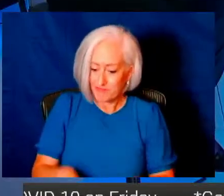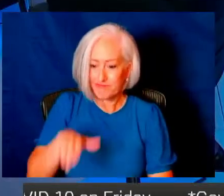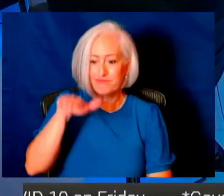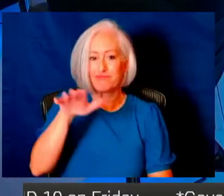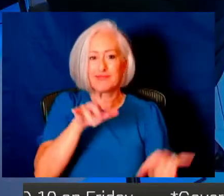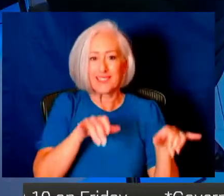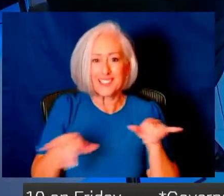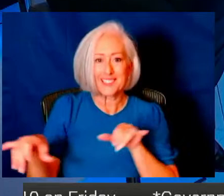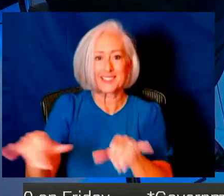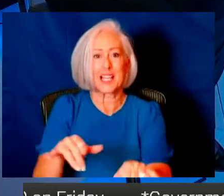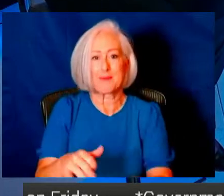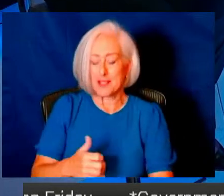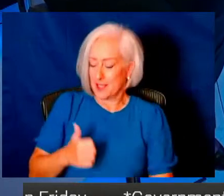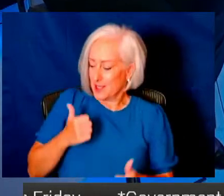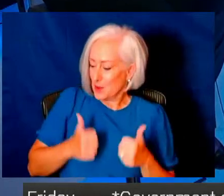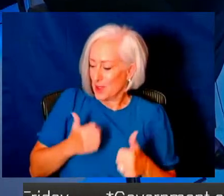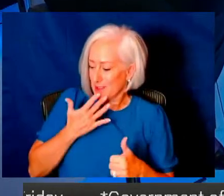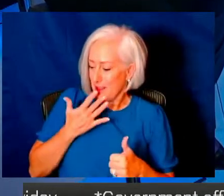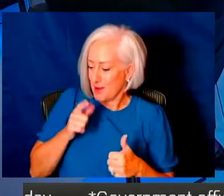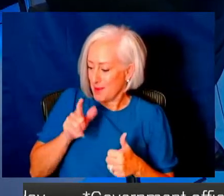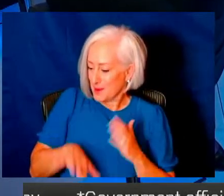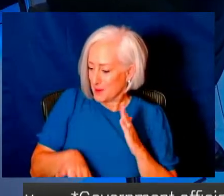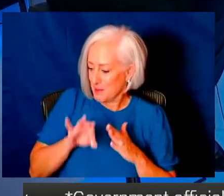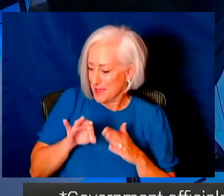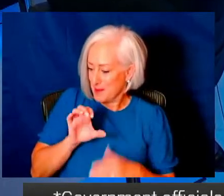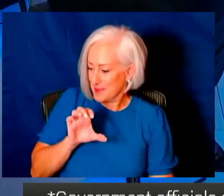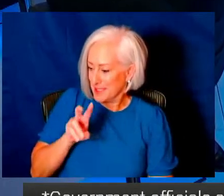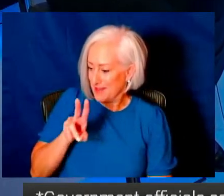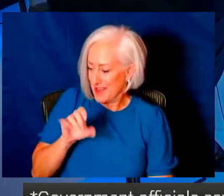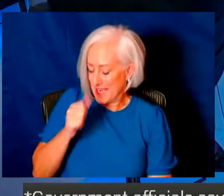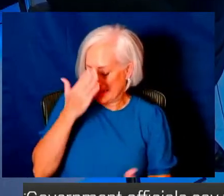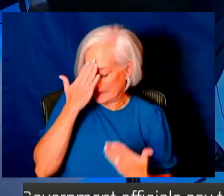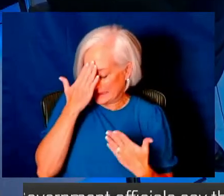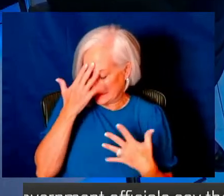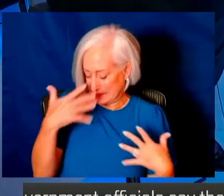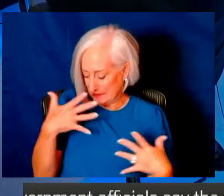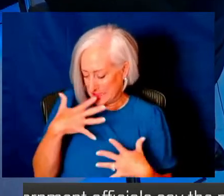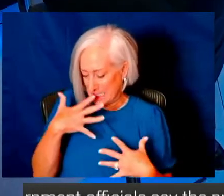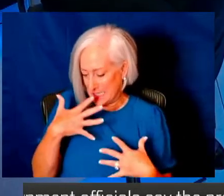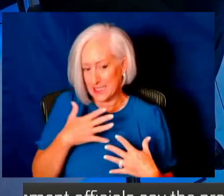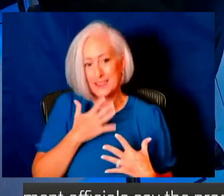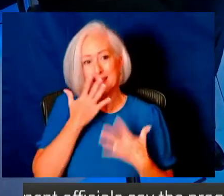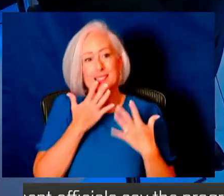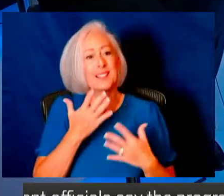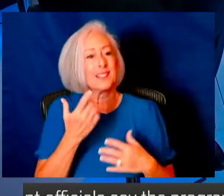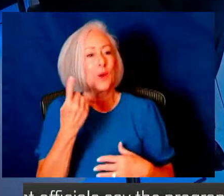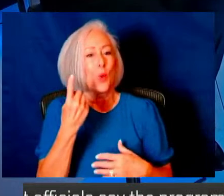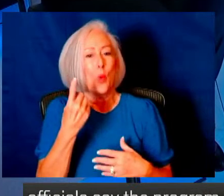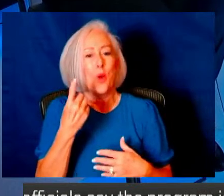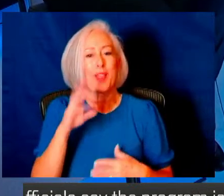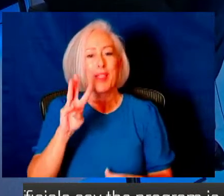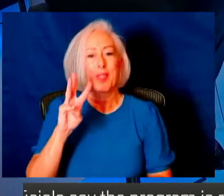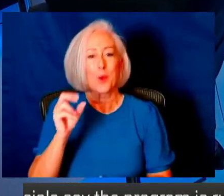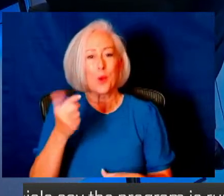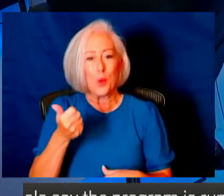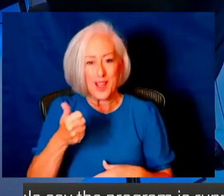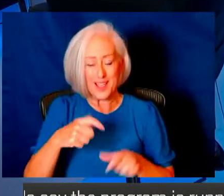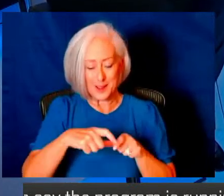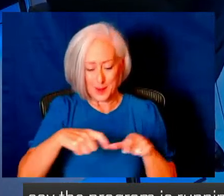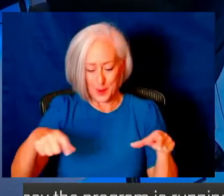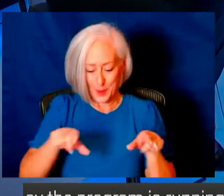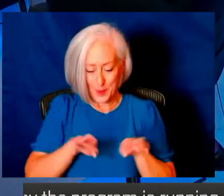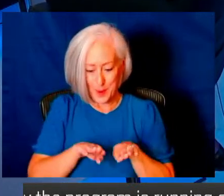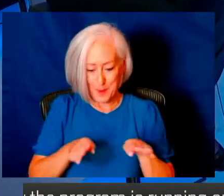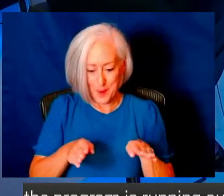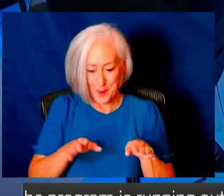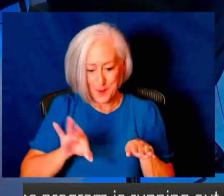am I supposed to pick up here at CVS? I haven't done that aisle. With the wings. Literally. Get the one with the wings. Yeah, that's right. The one in the aisle at CVS. Okay.